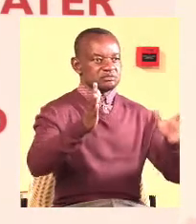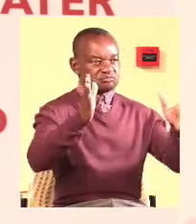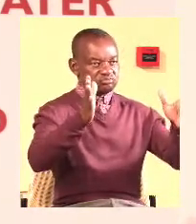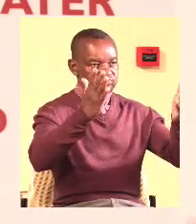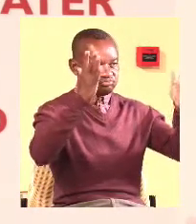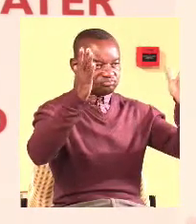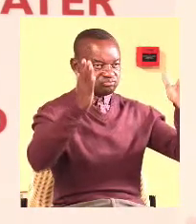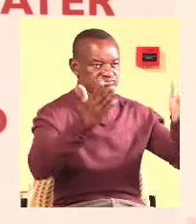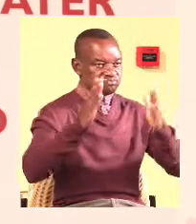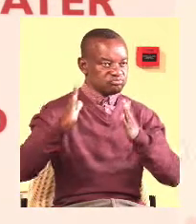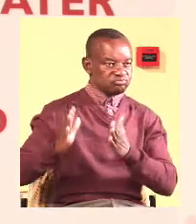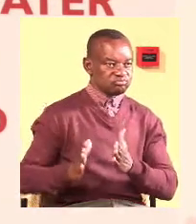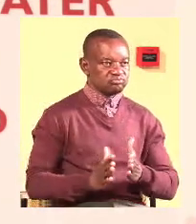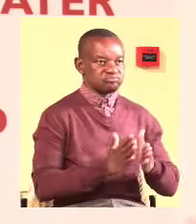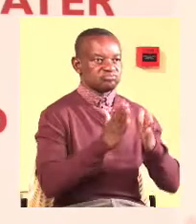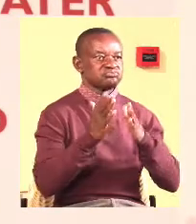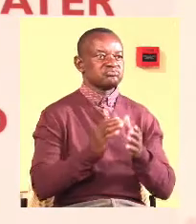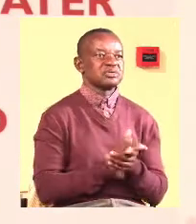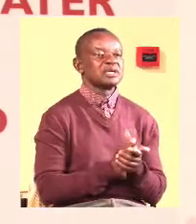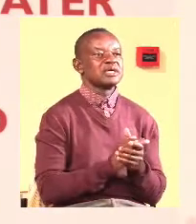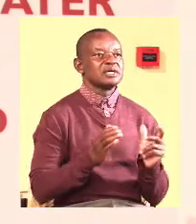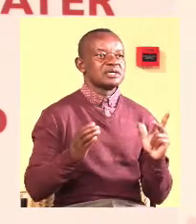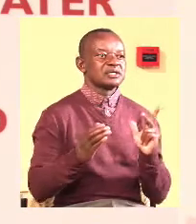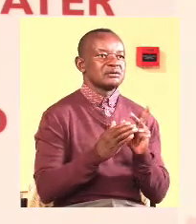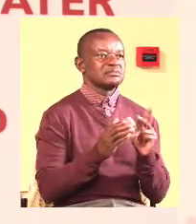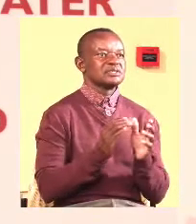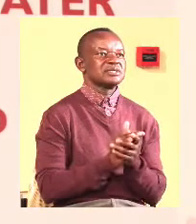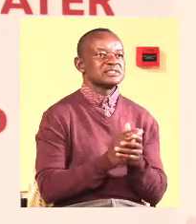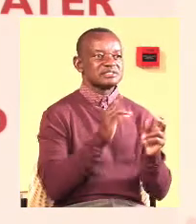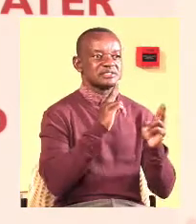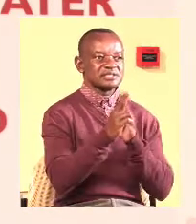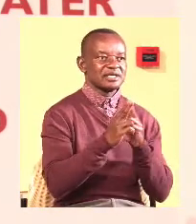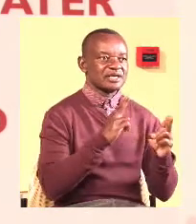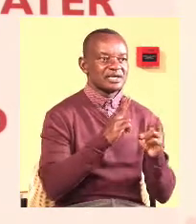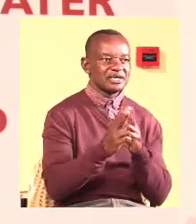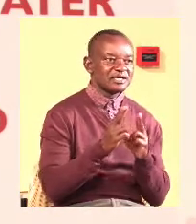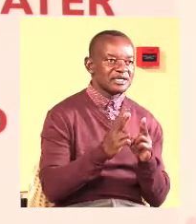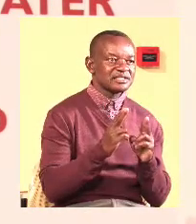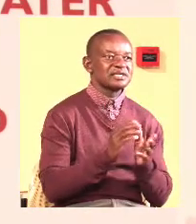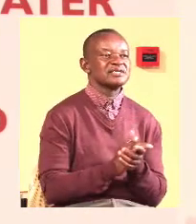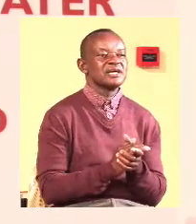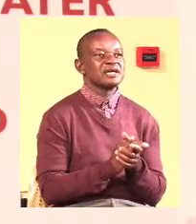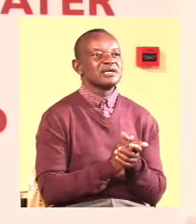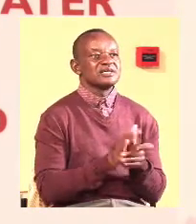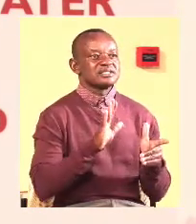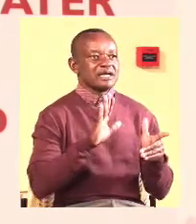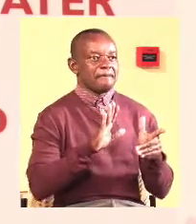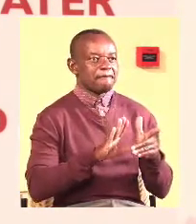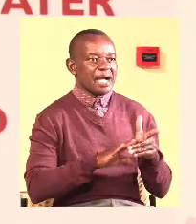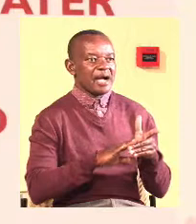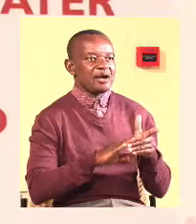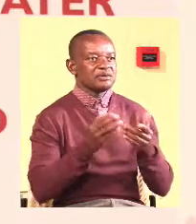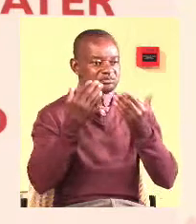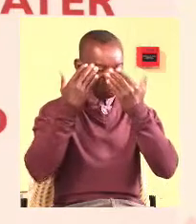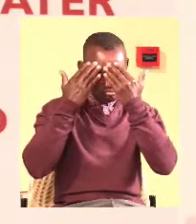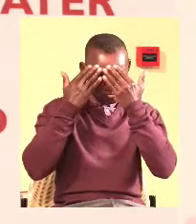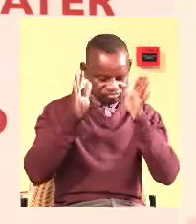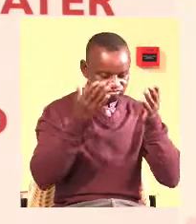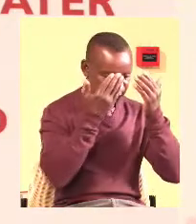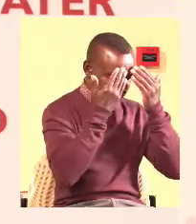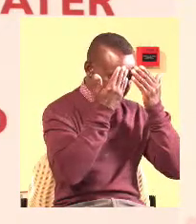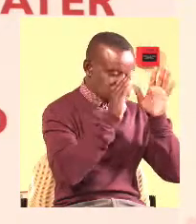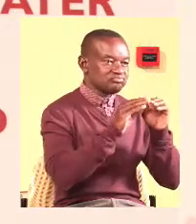about public awareness. It's about raising or educating our